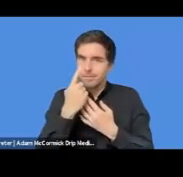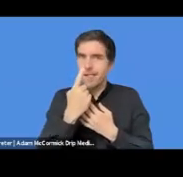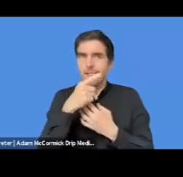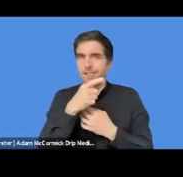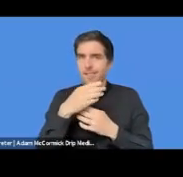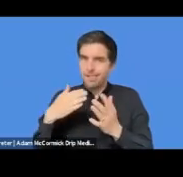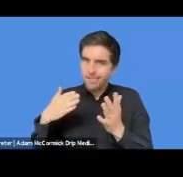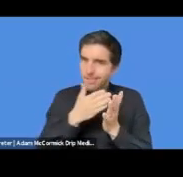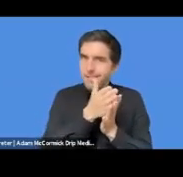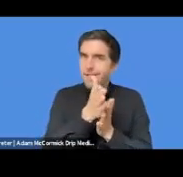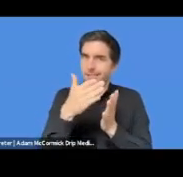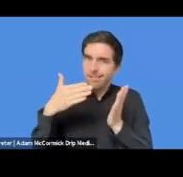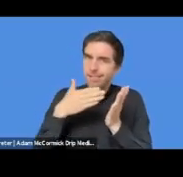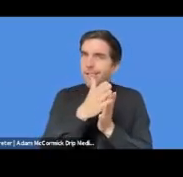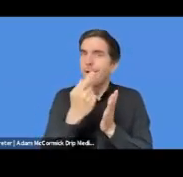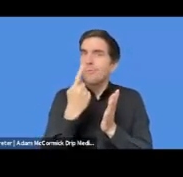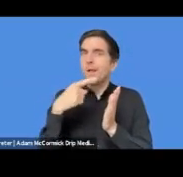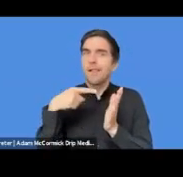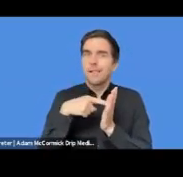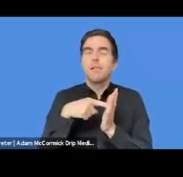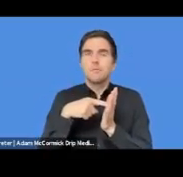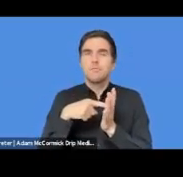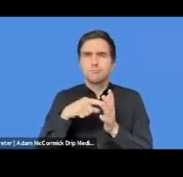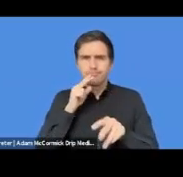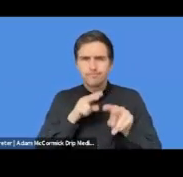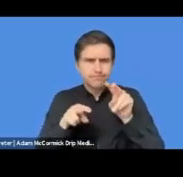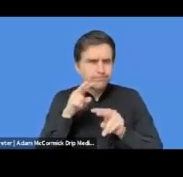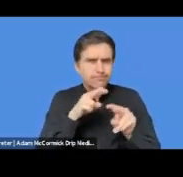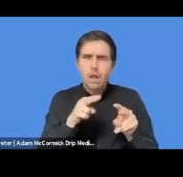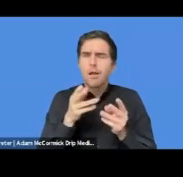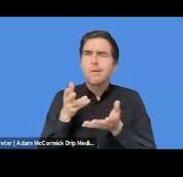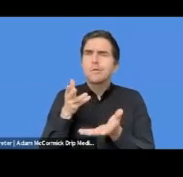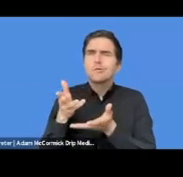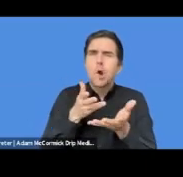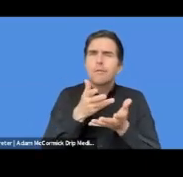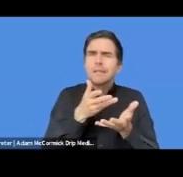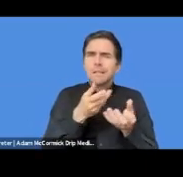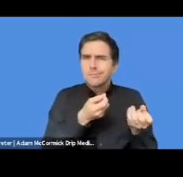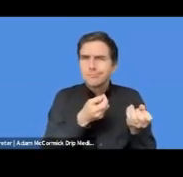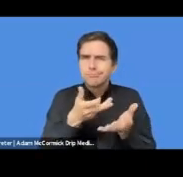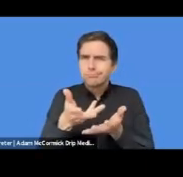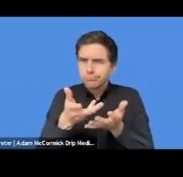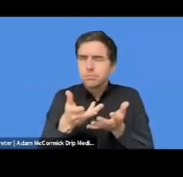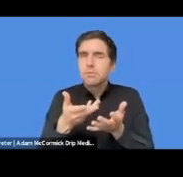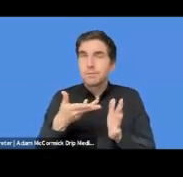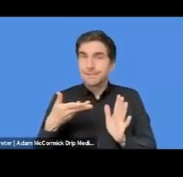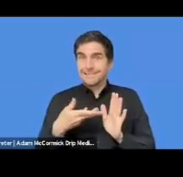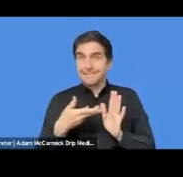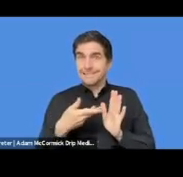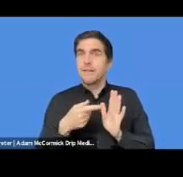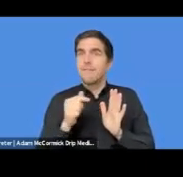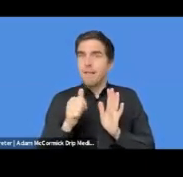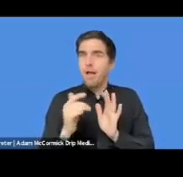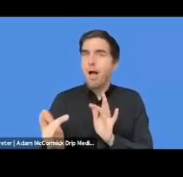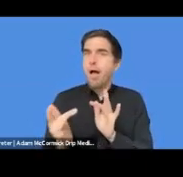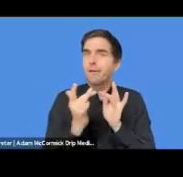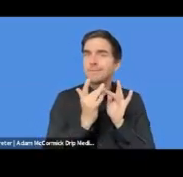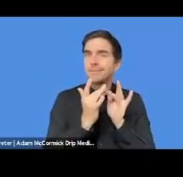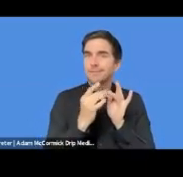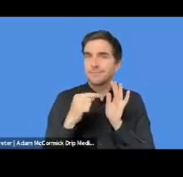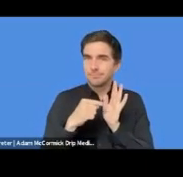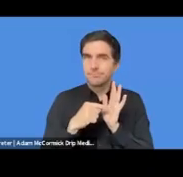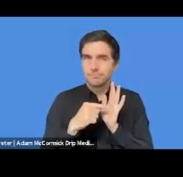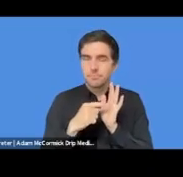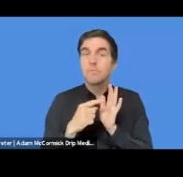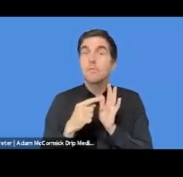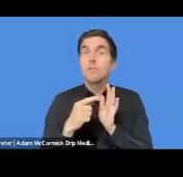So under the single window initiative, we are looking at integrating a service delivery in the form of contact